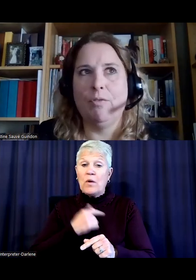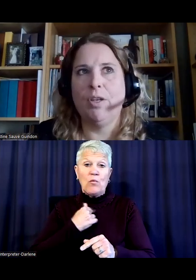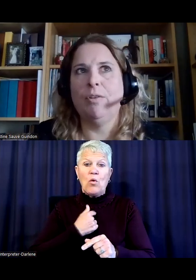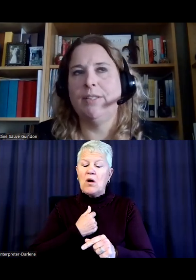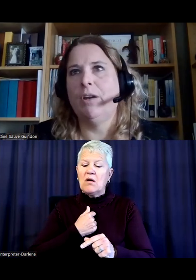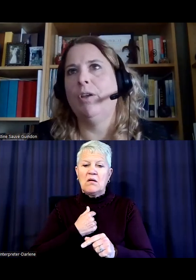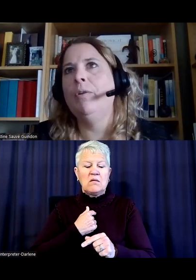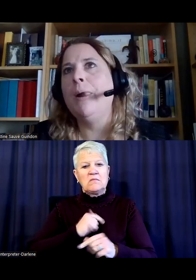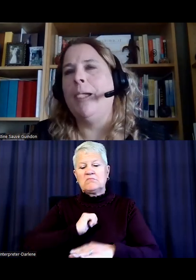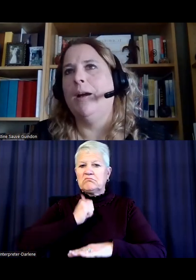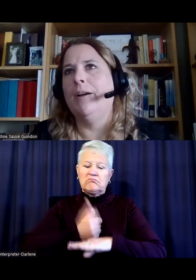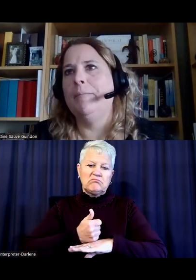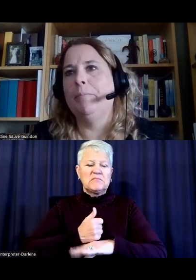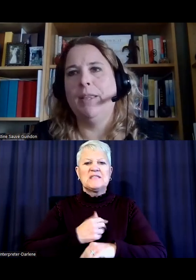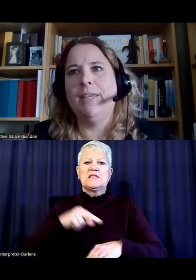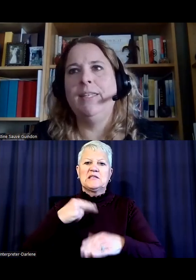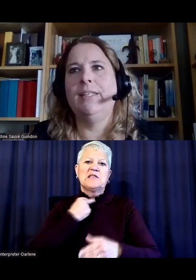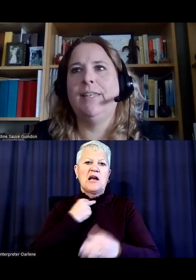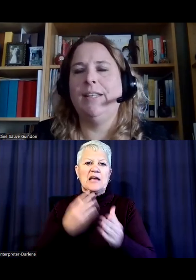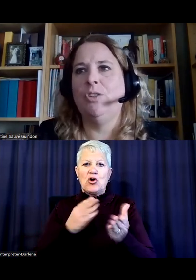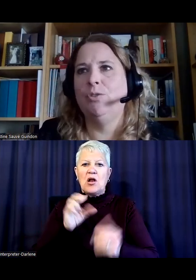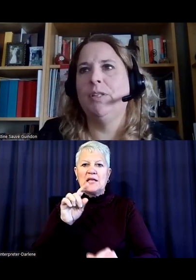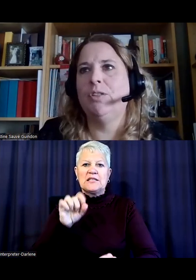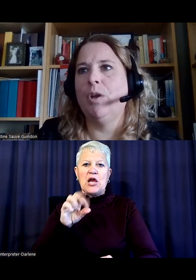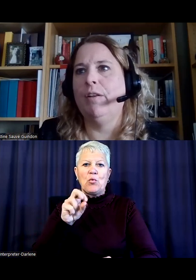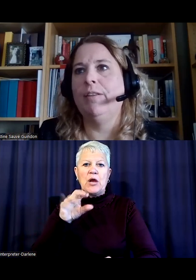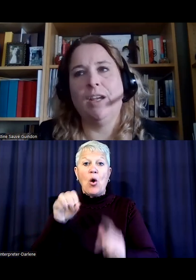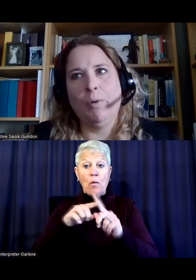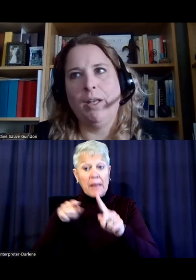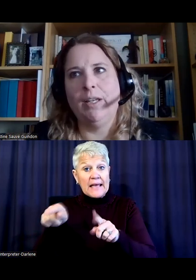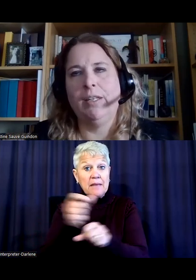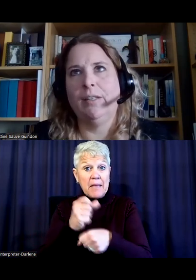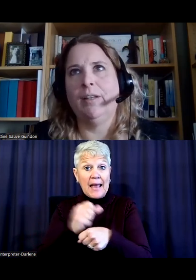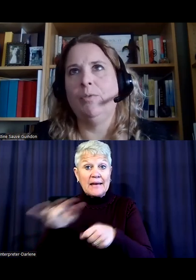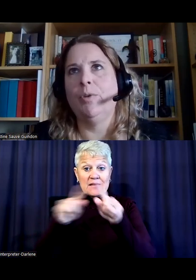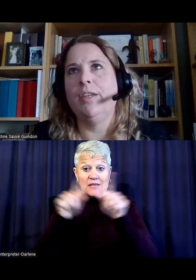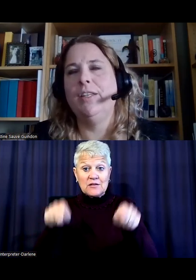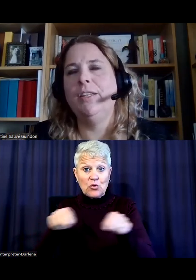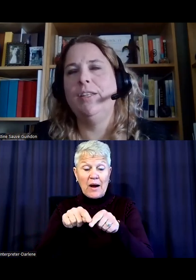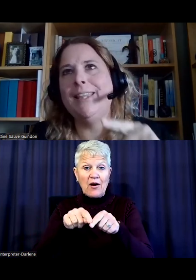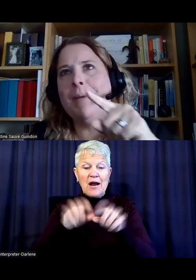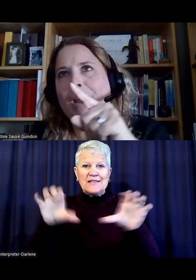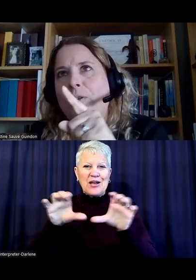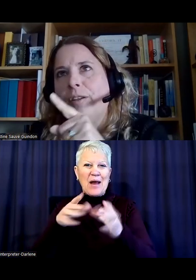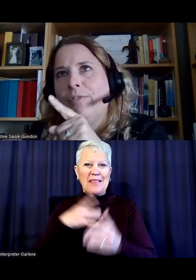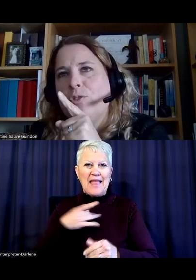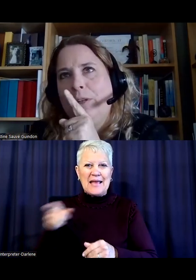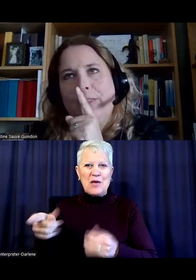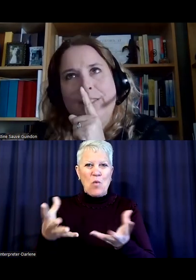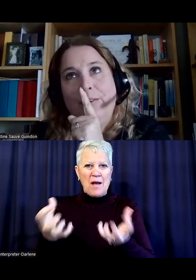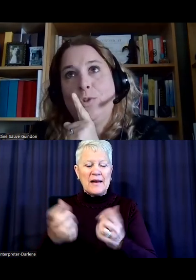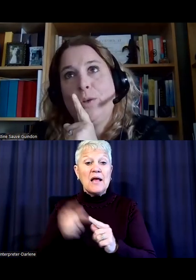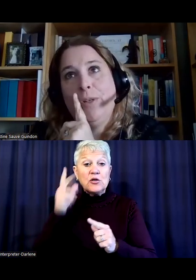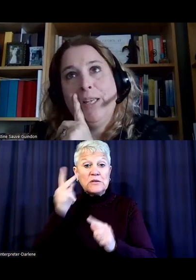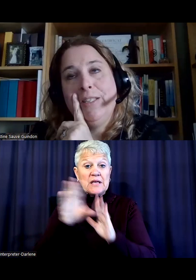in, over here in Ontario. But he did get to do his square and decorate it like it with. And you see in the background of the screen